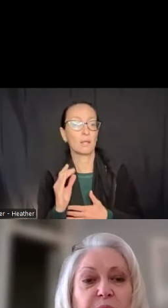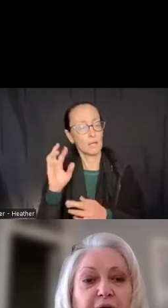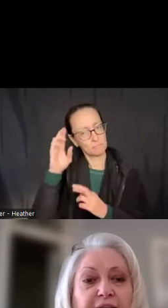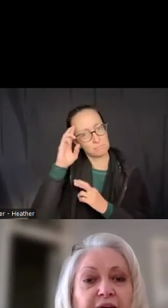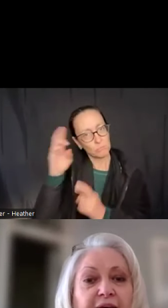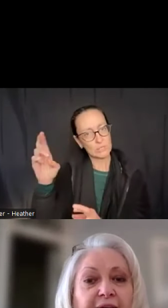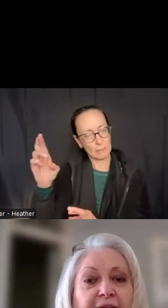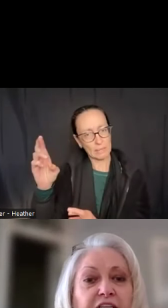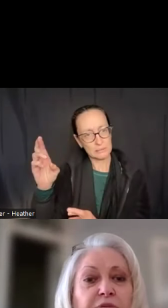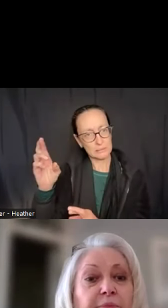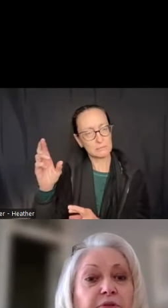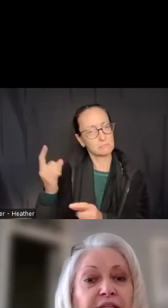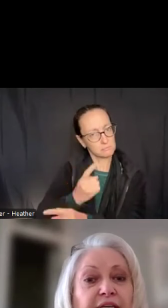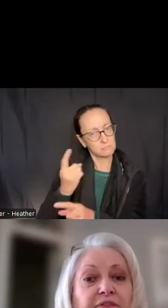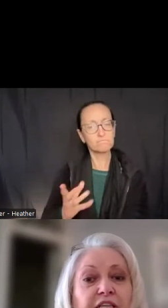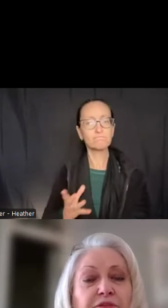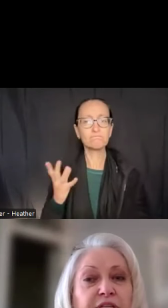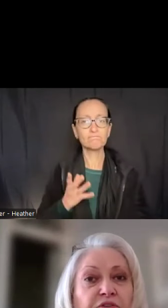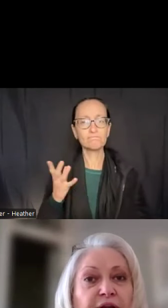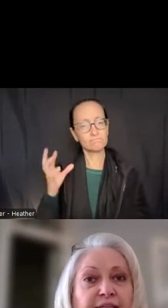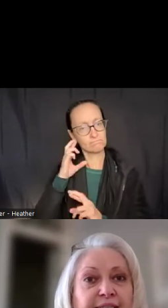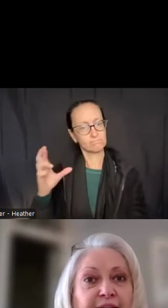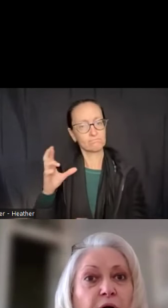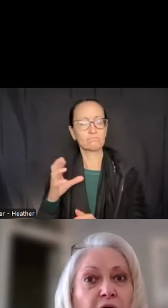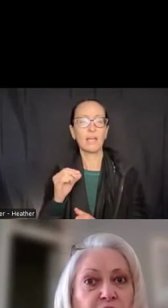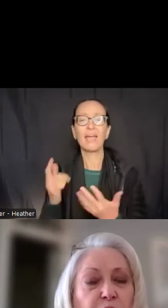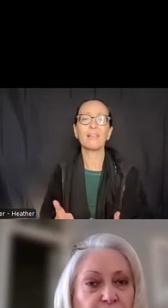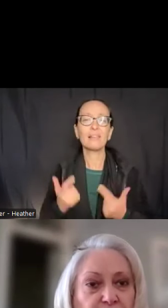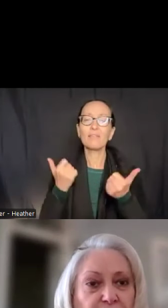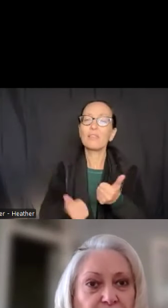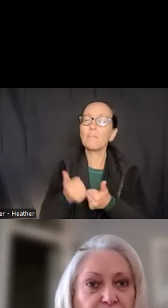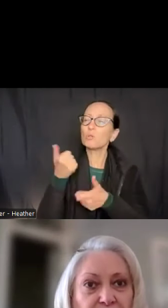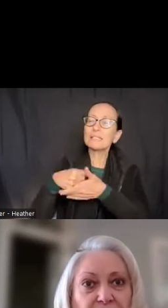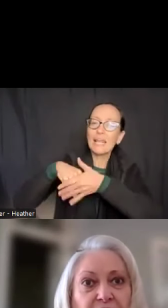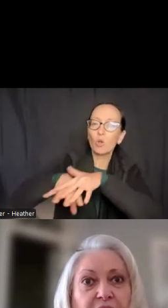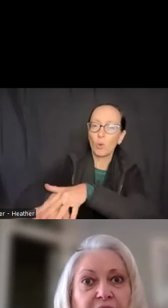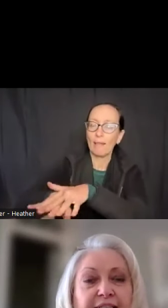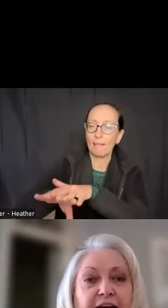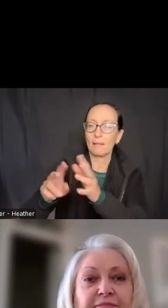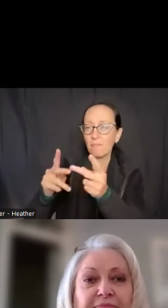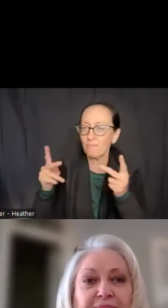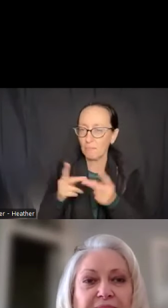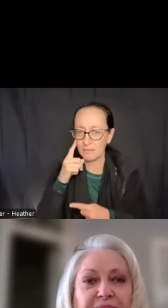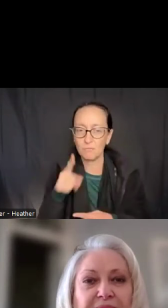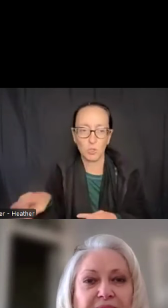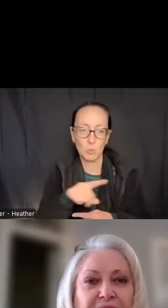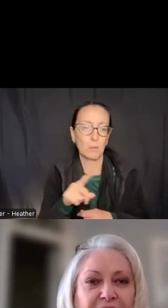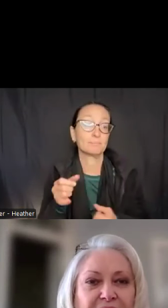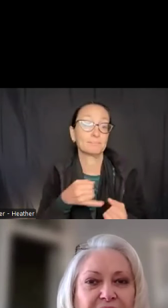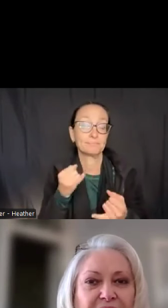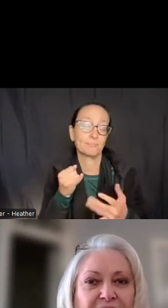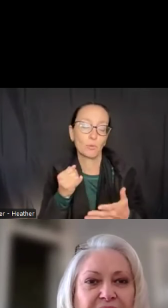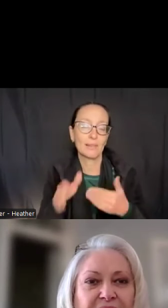dignity, and respect, and to be able to live in the most integrated setting possible for you. Next slide.